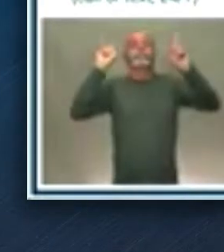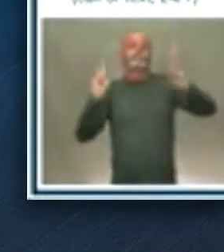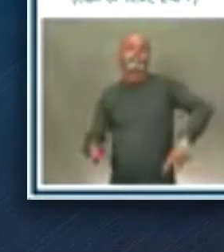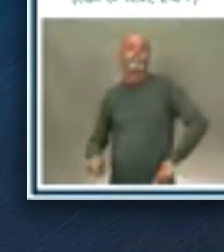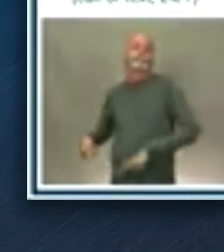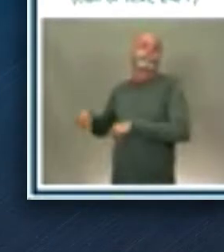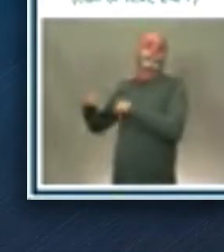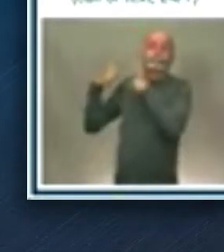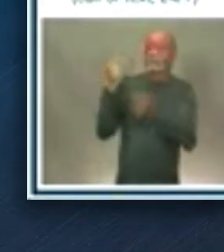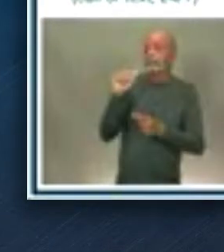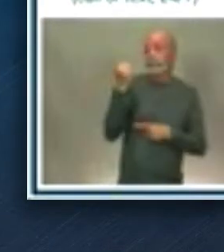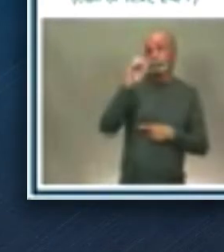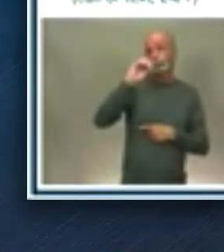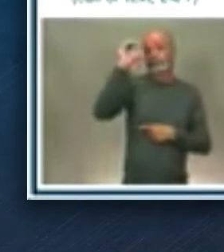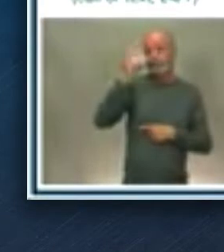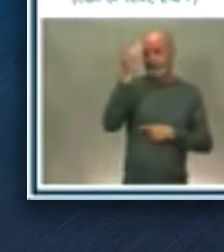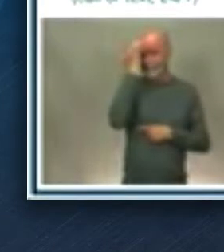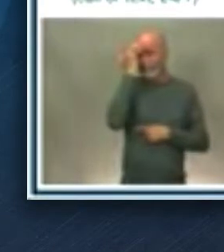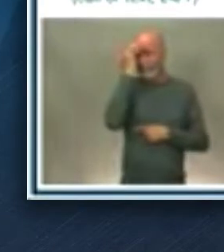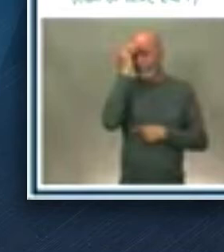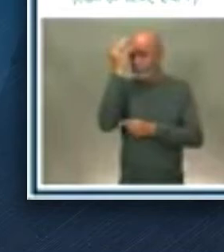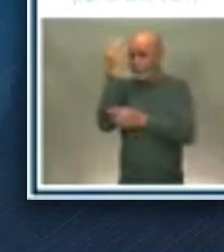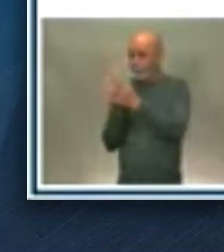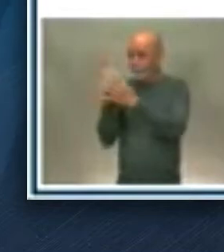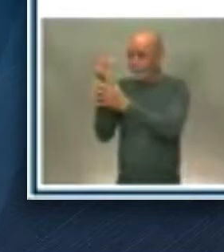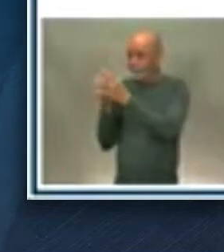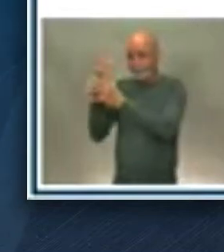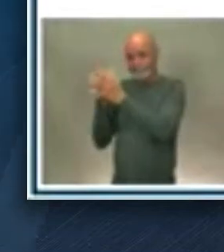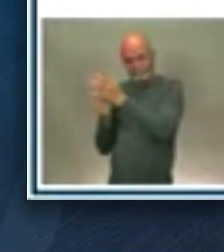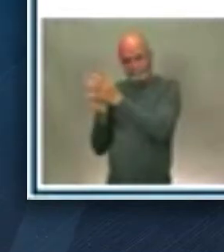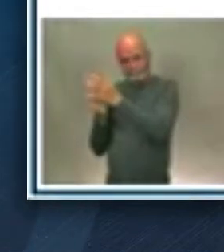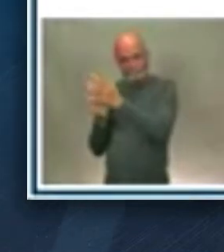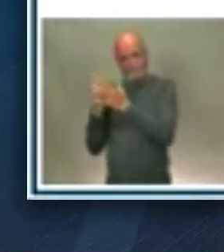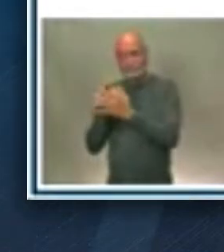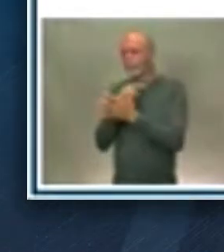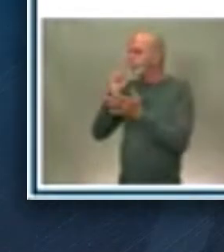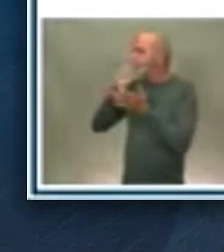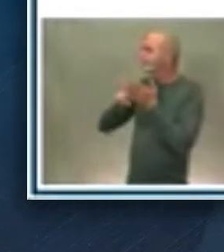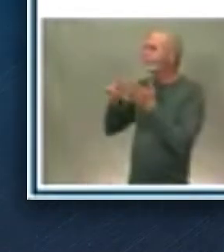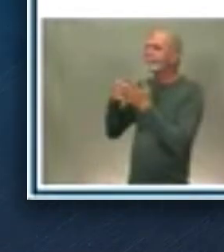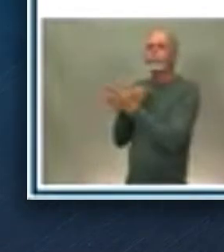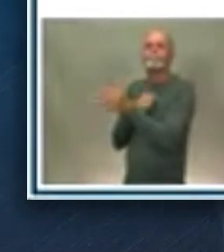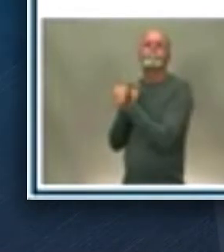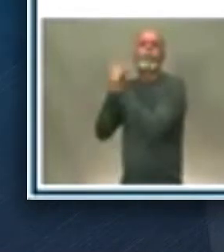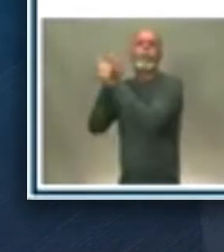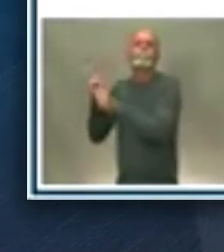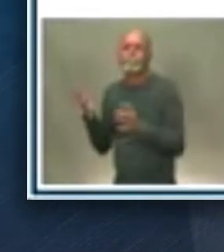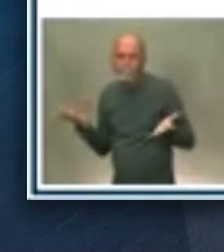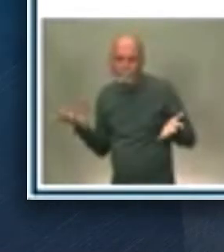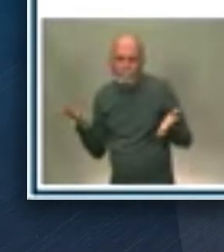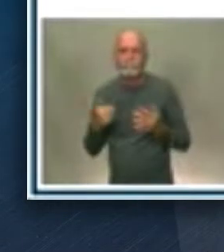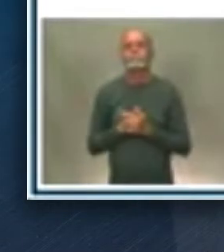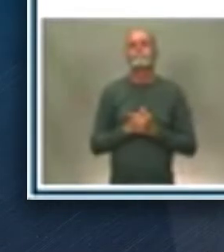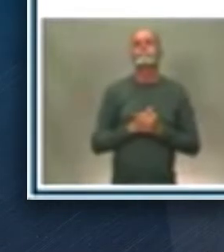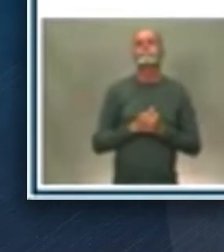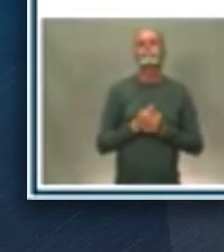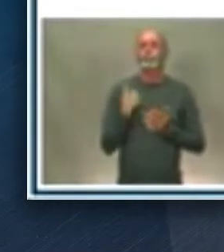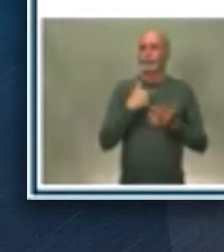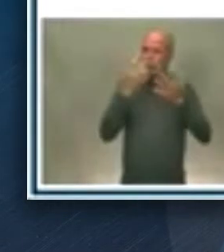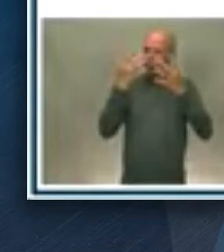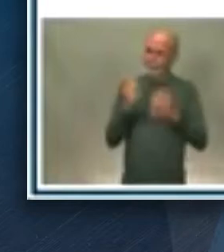it even more important. And so we're actively working with the schools to make sure that the schools understand